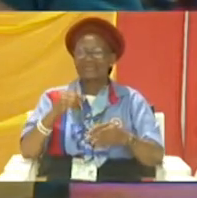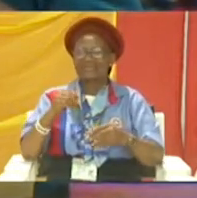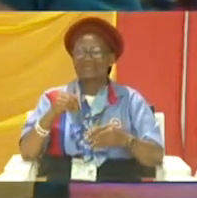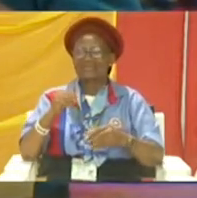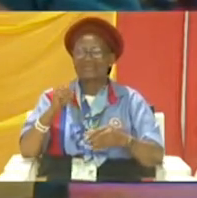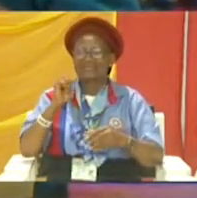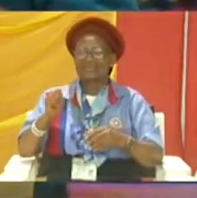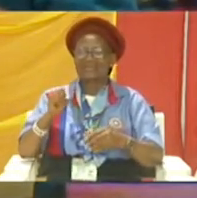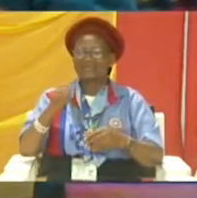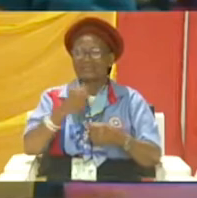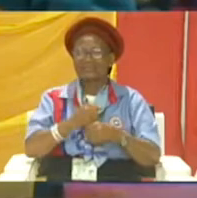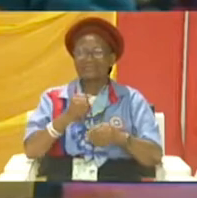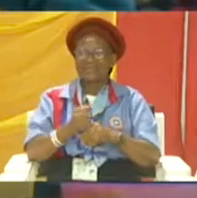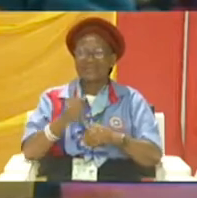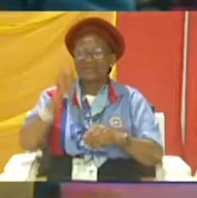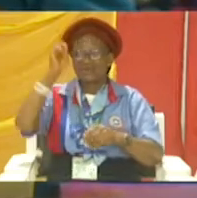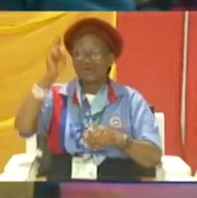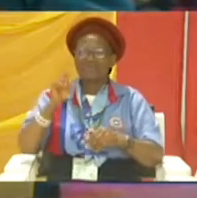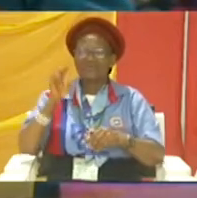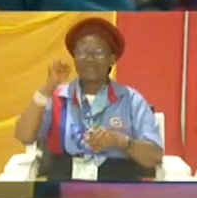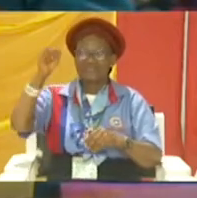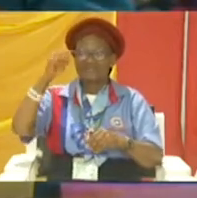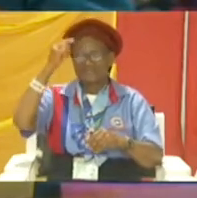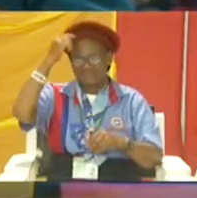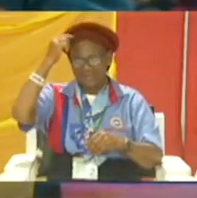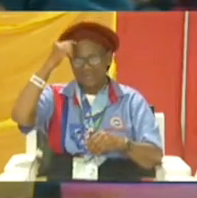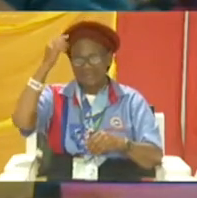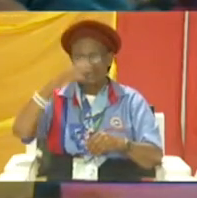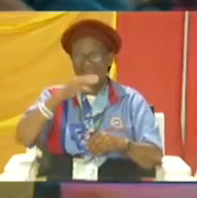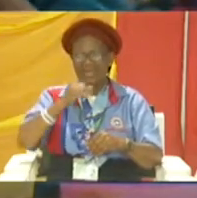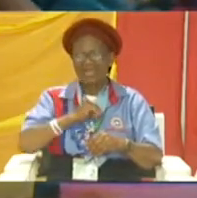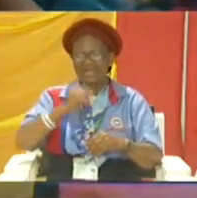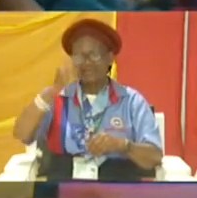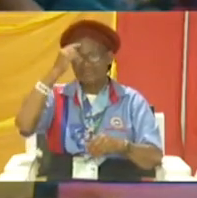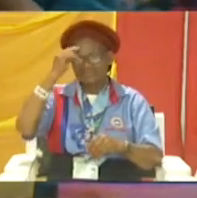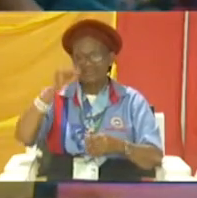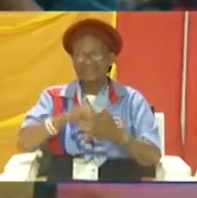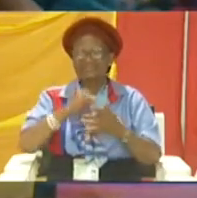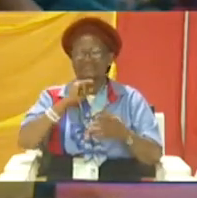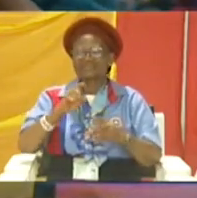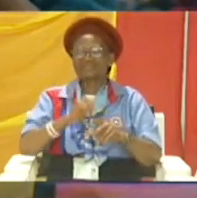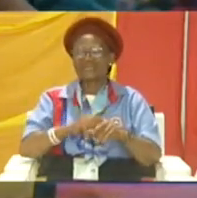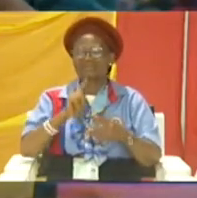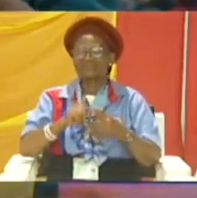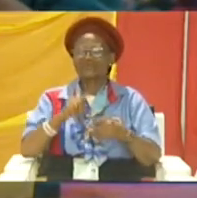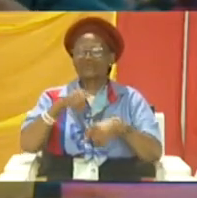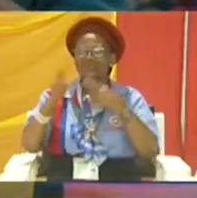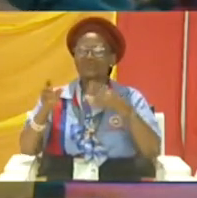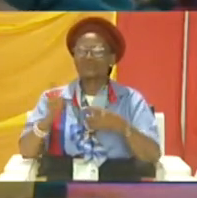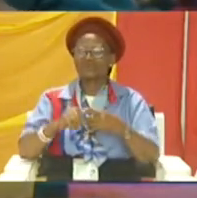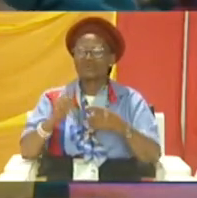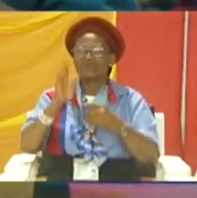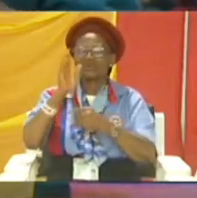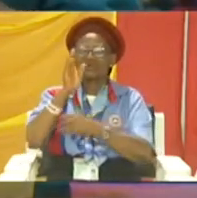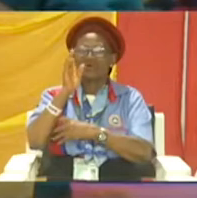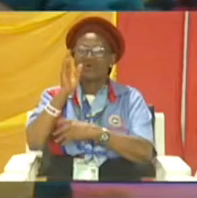made up his mind. I think it is time to go to God. He came